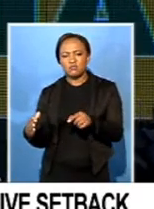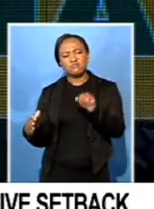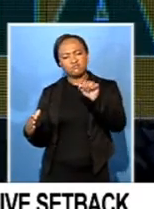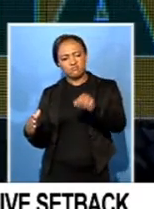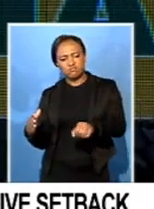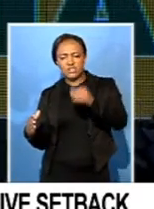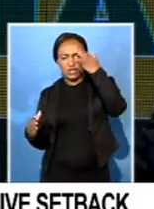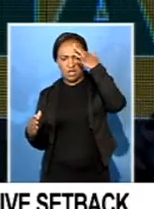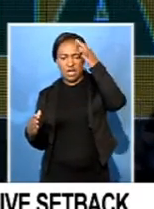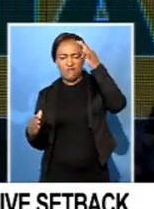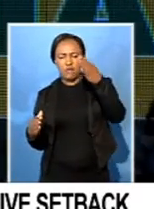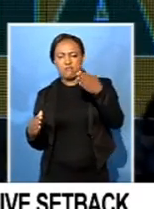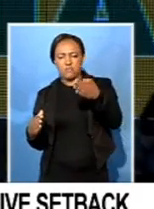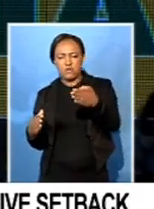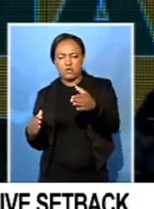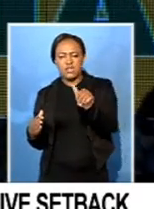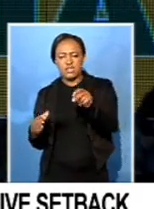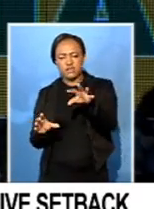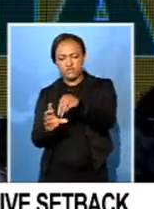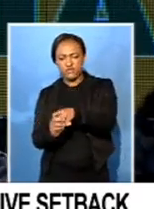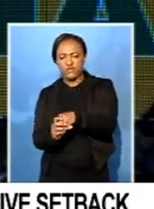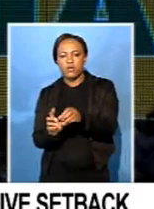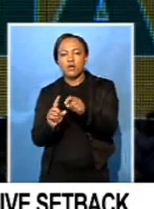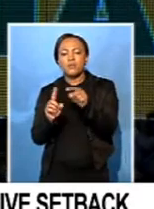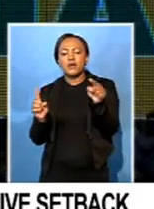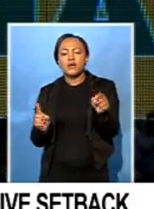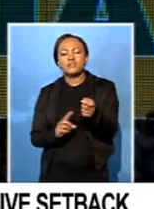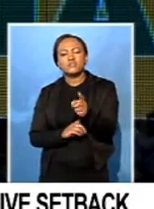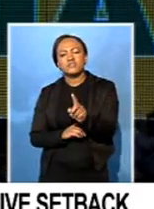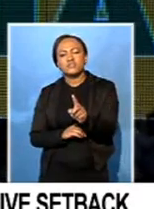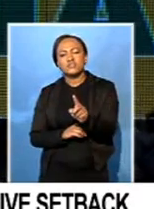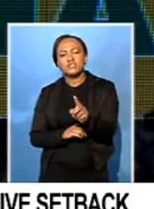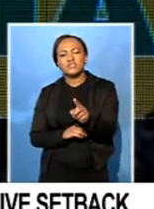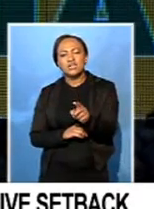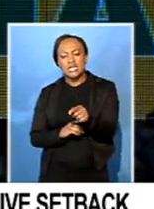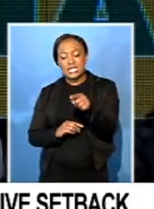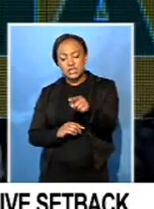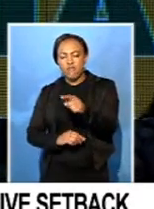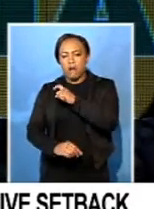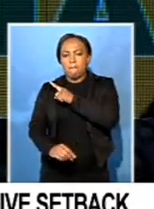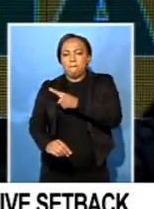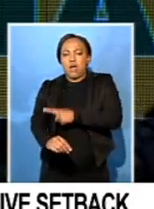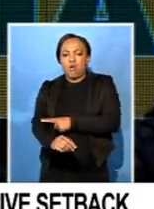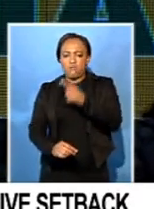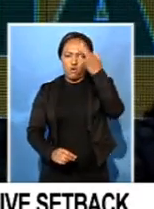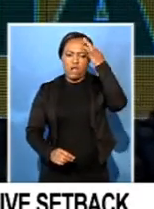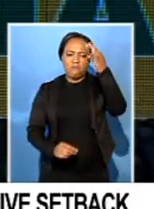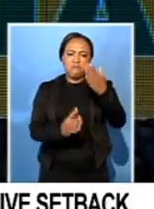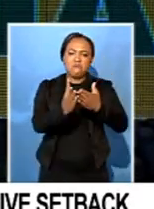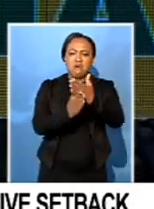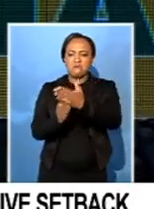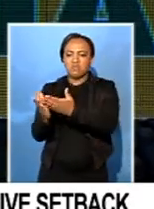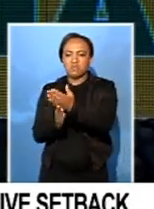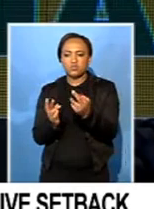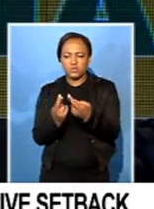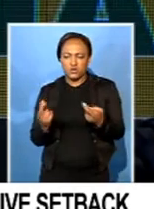government and our cadres having access to state power and